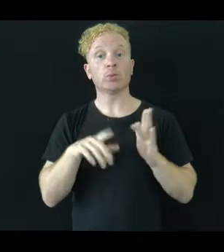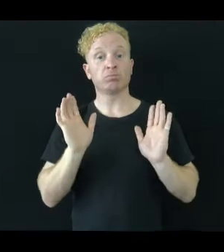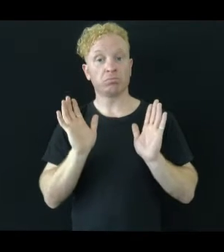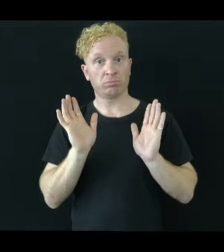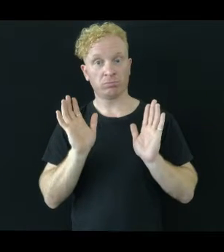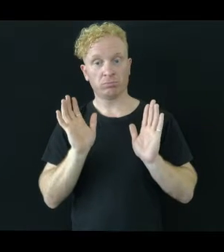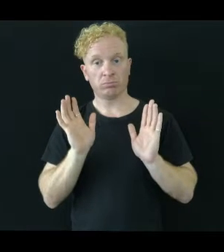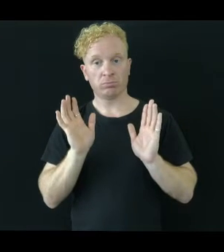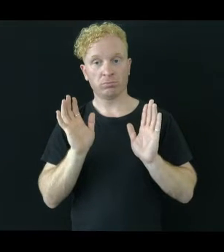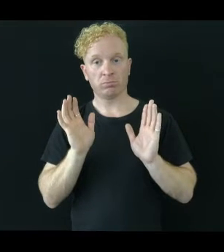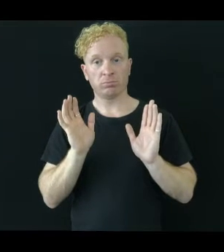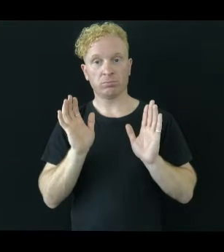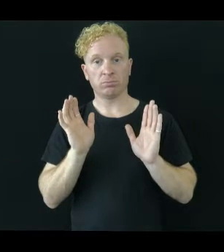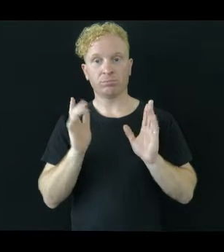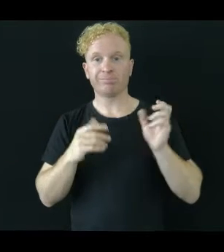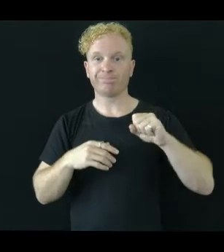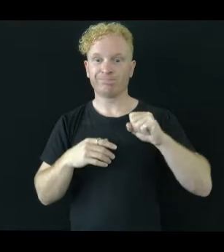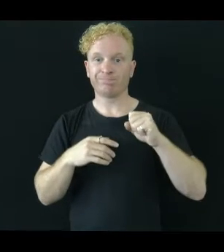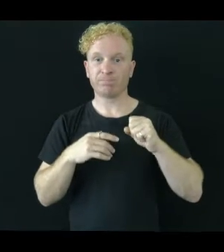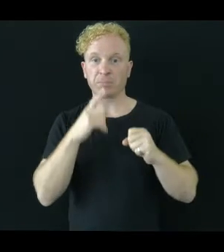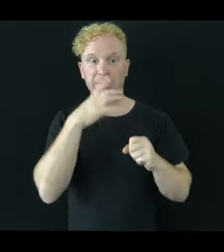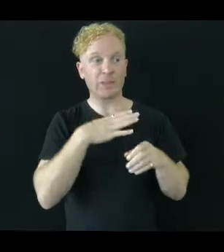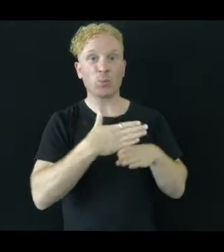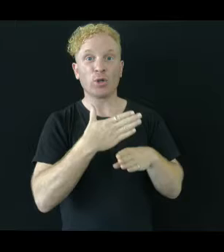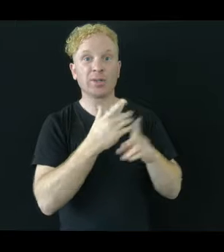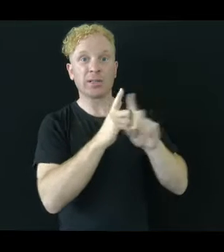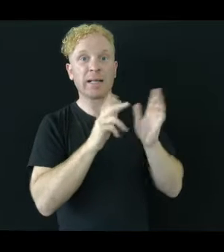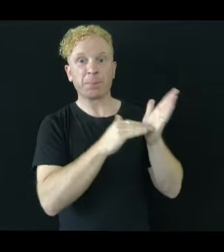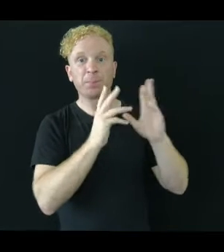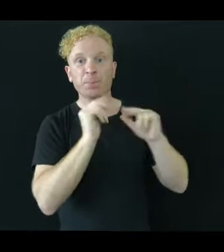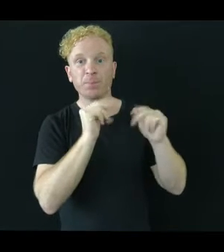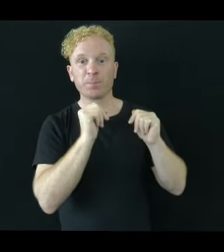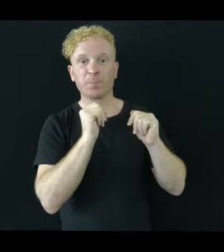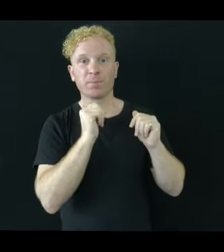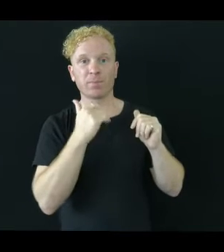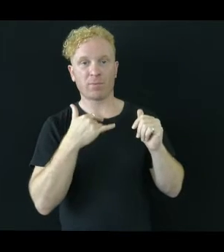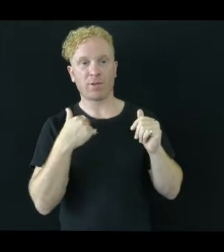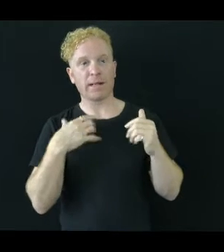privately do what they want to do. I mean, obviously if people need